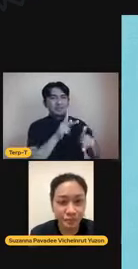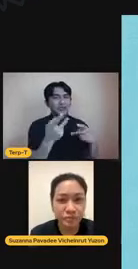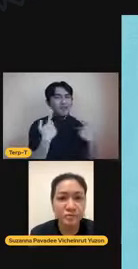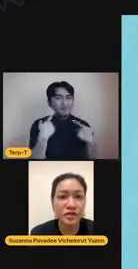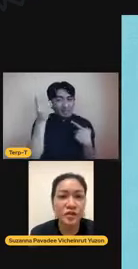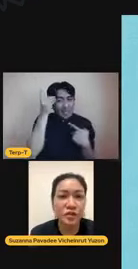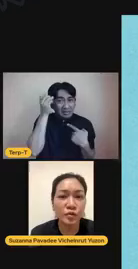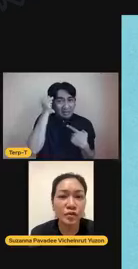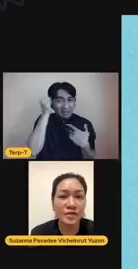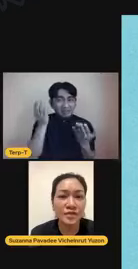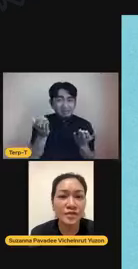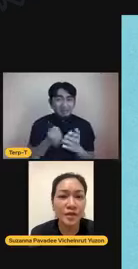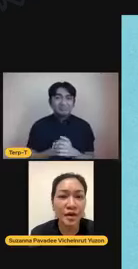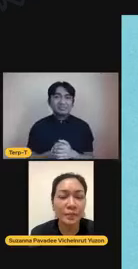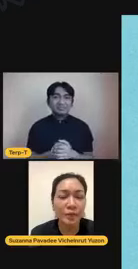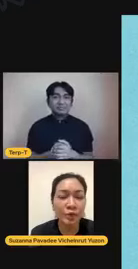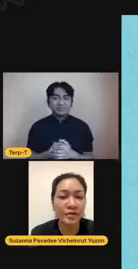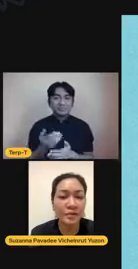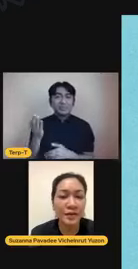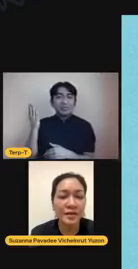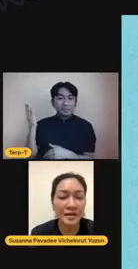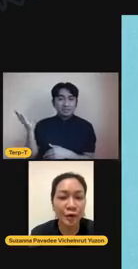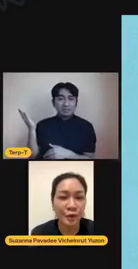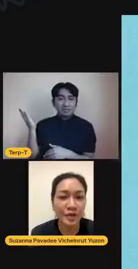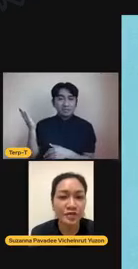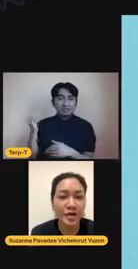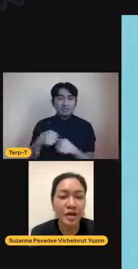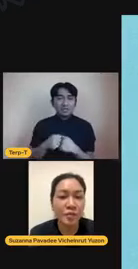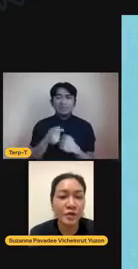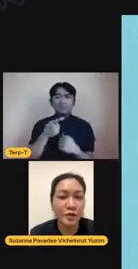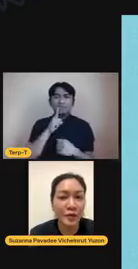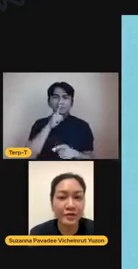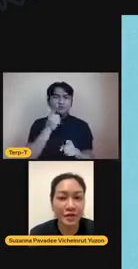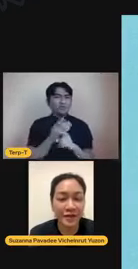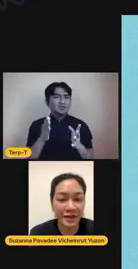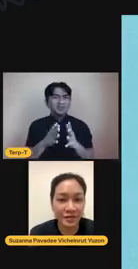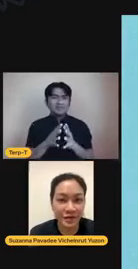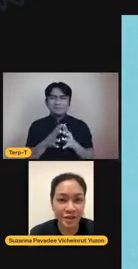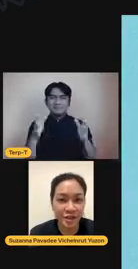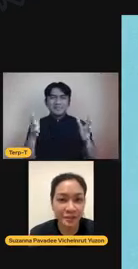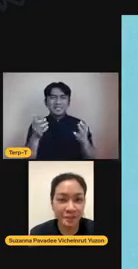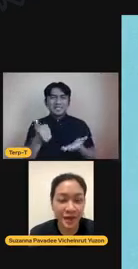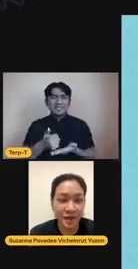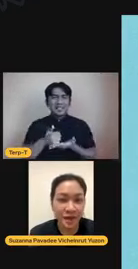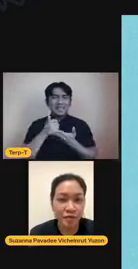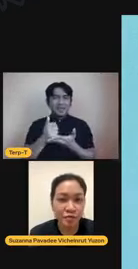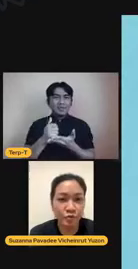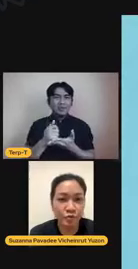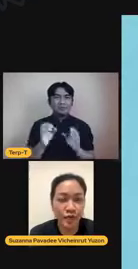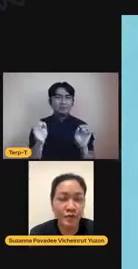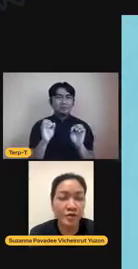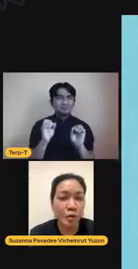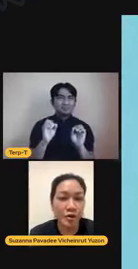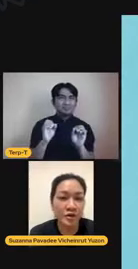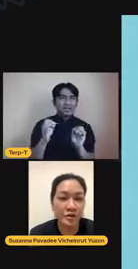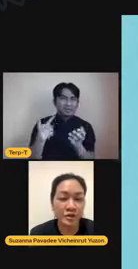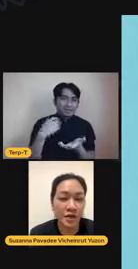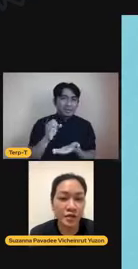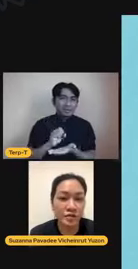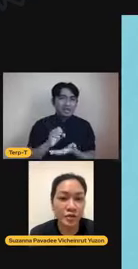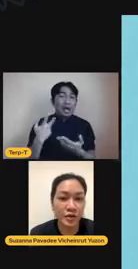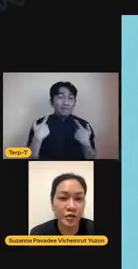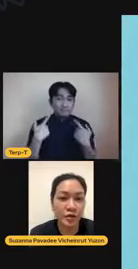syndrome. So this is one of the biggest help, because we do have early intervention every